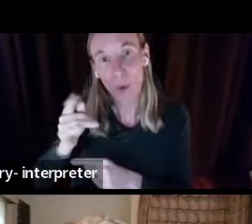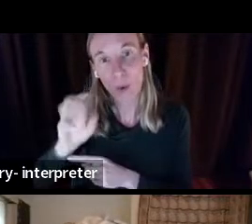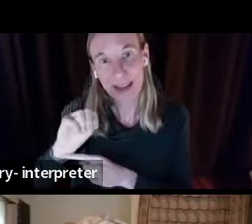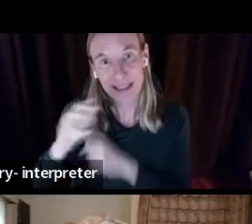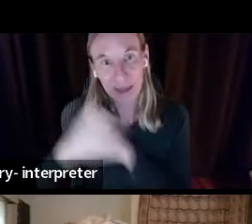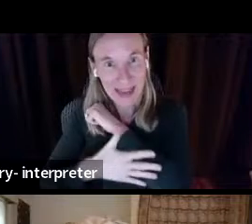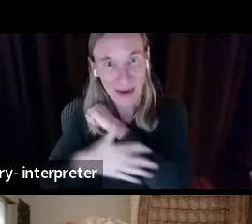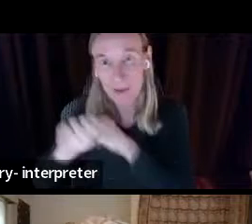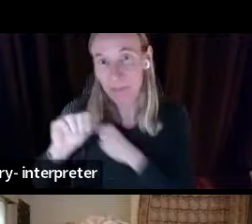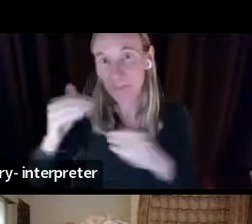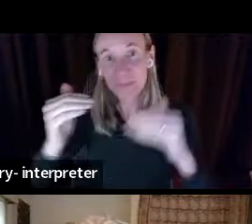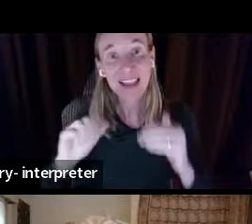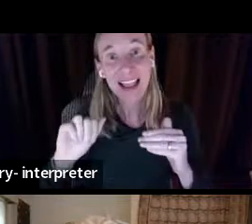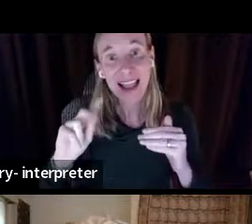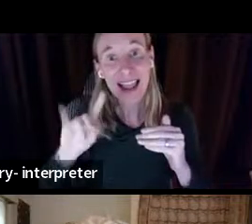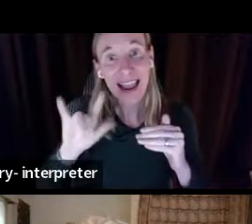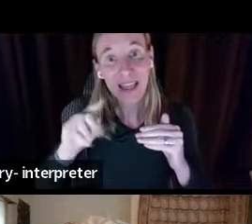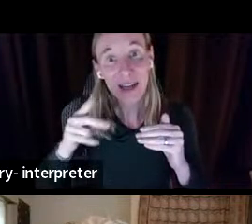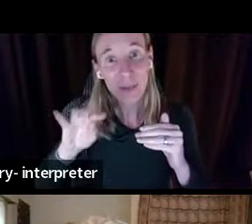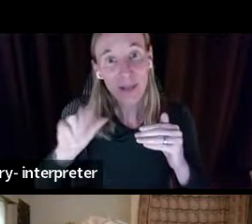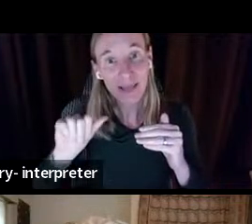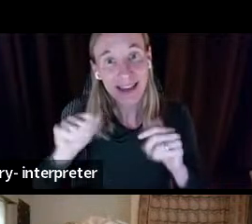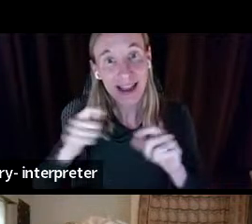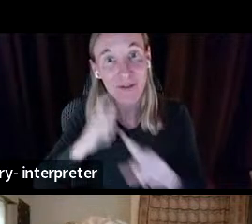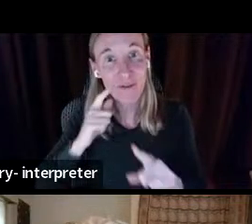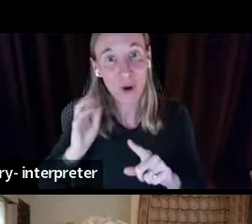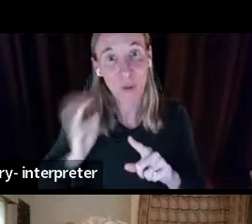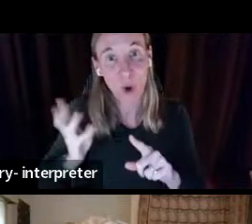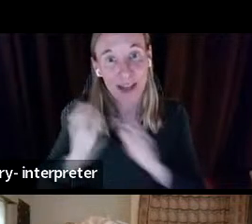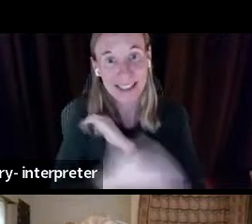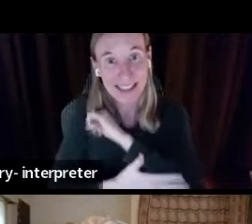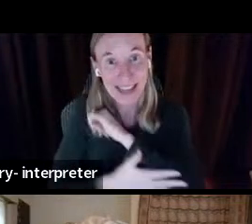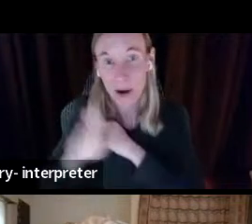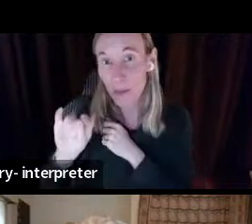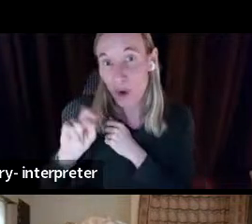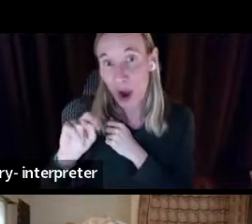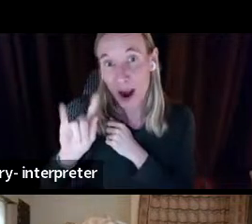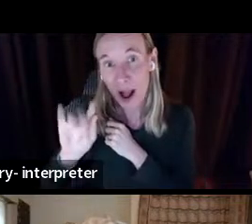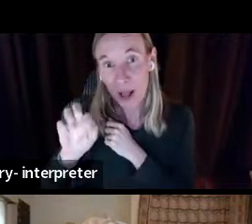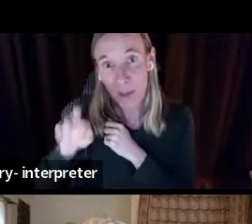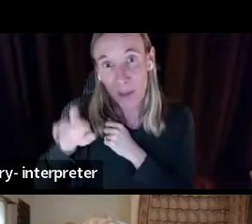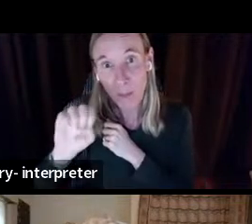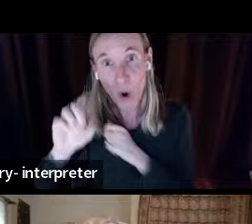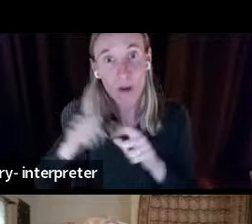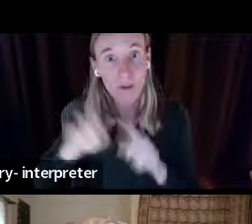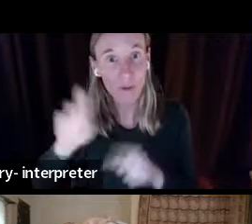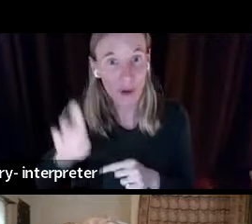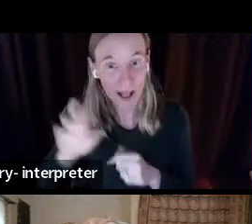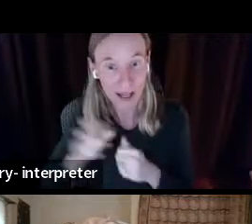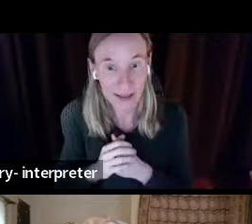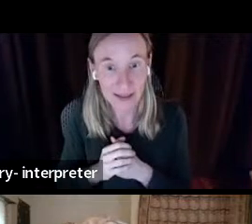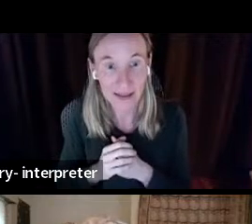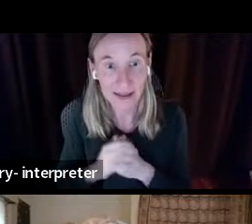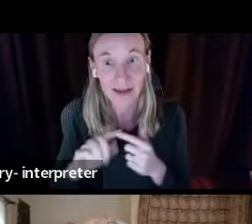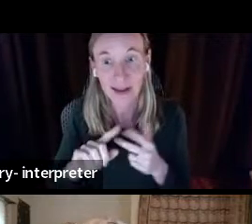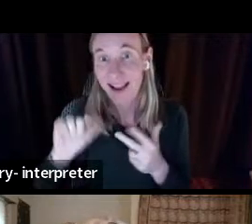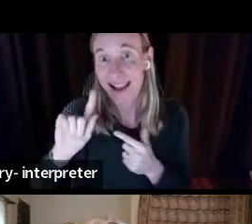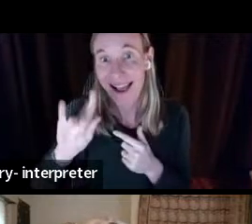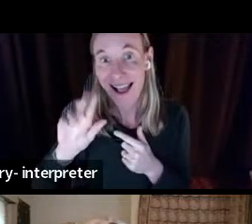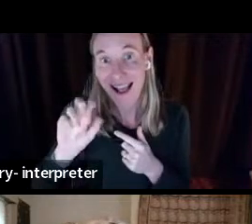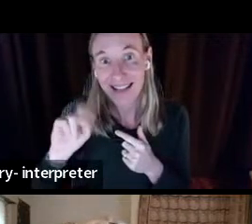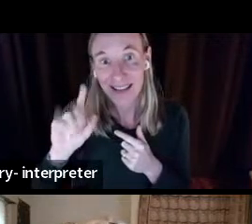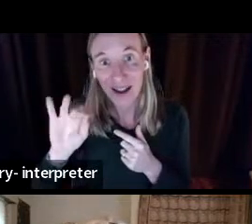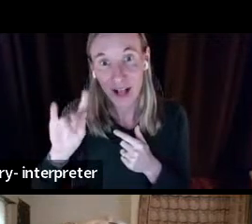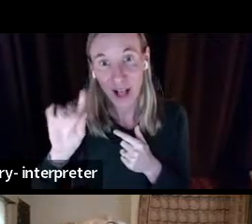all i'm anthony polina from washington county brian collimore from rutland county alice in clarkson